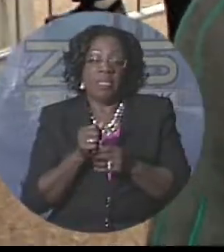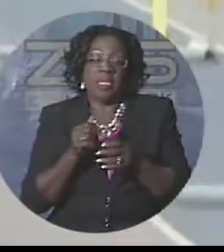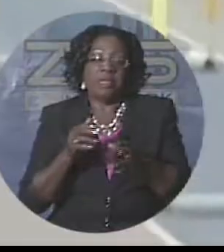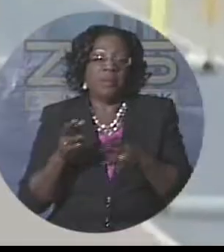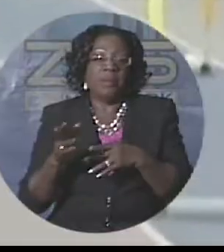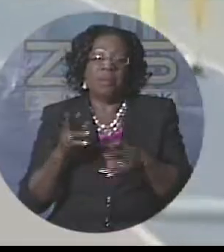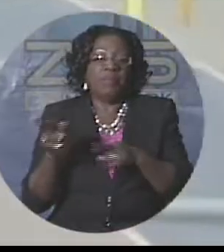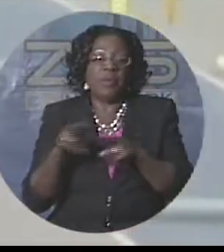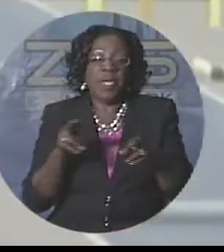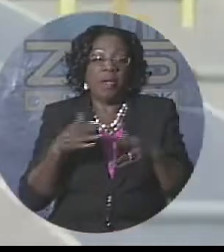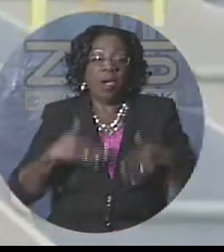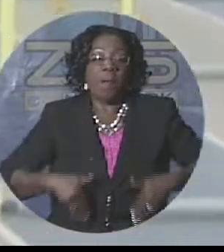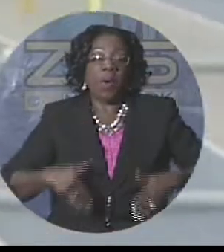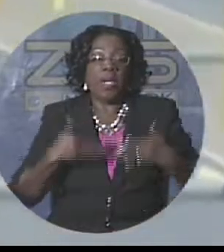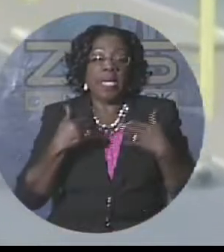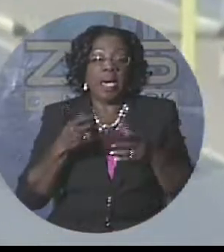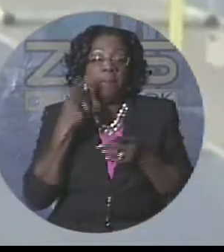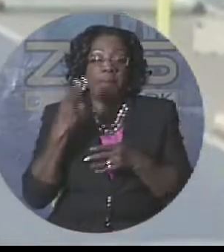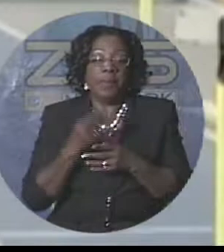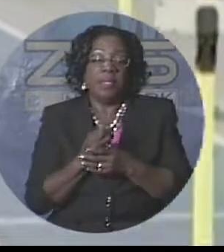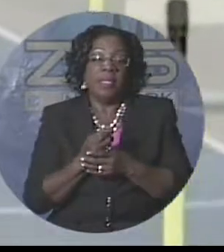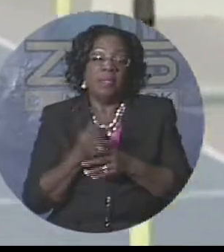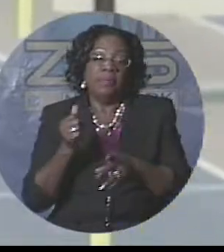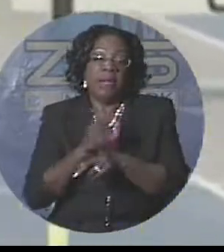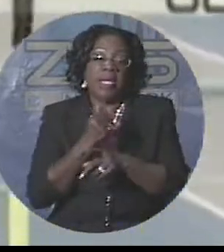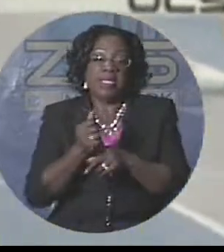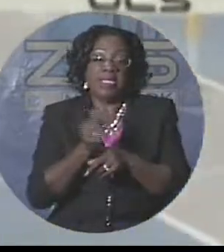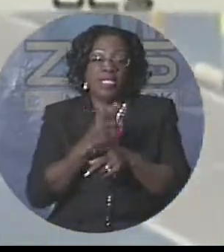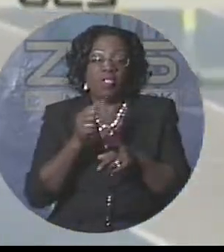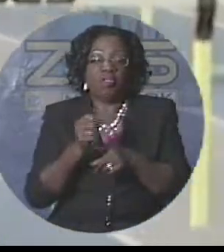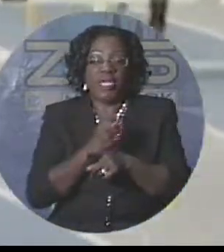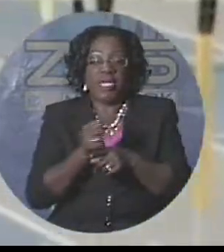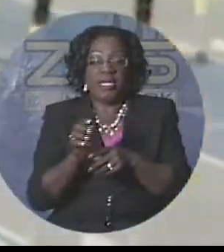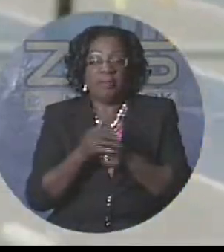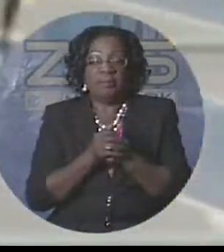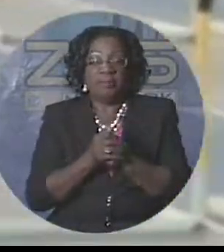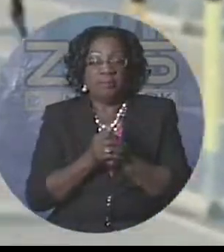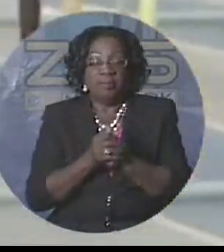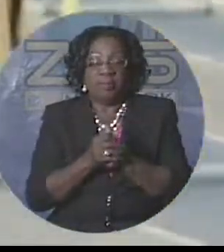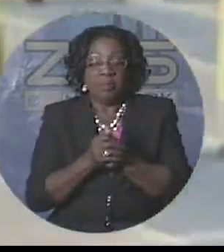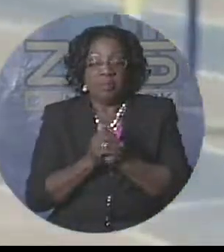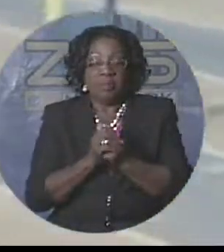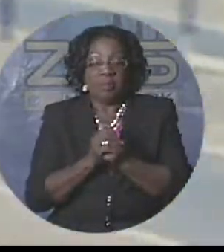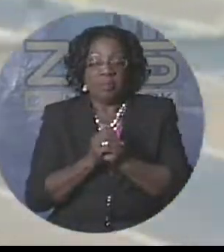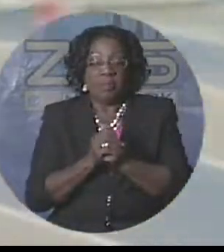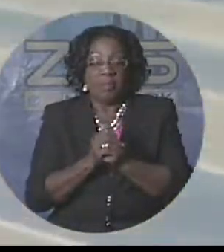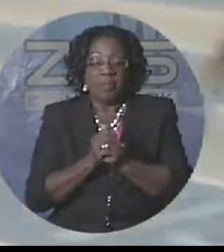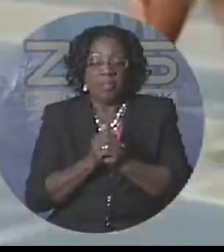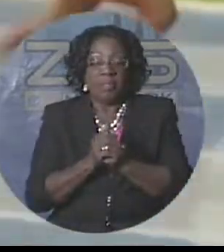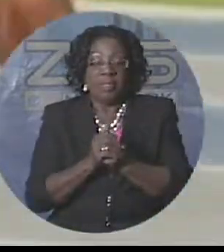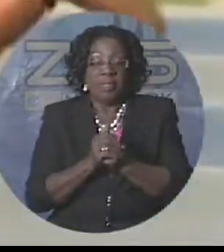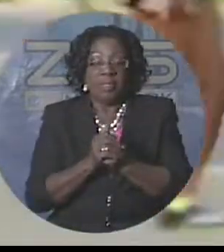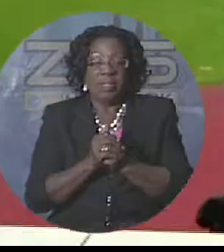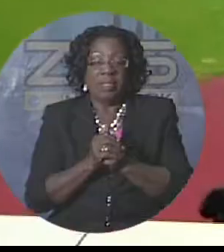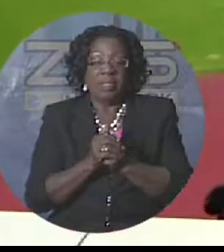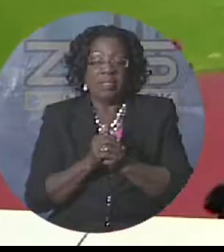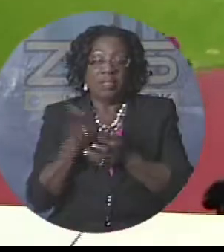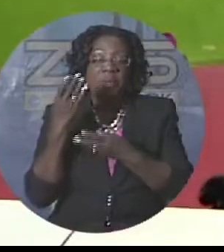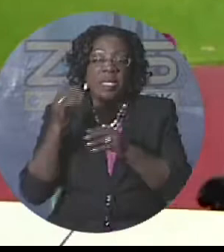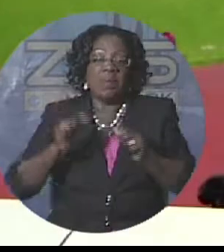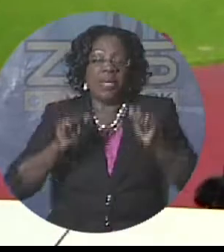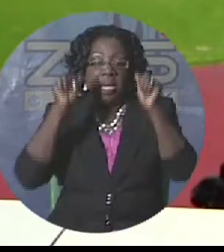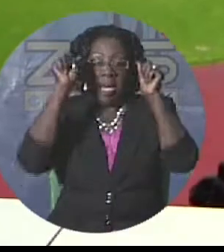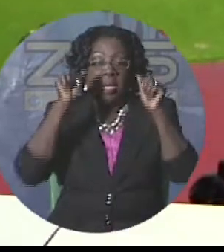right yesterday. Happy to be after last year? Yeah, I am happy to finally get an opportunity to represent my country. Yeah. So the Bahamian athletes